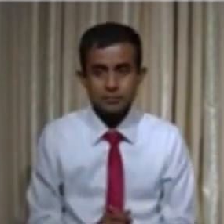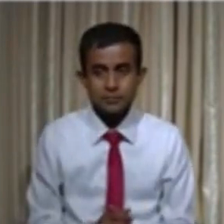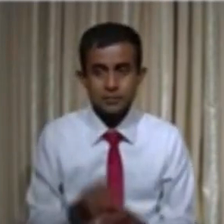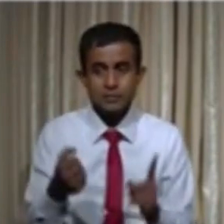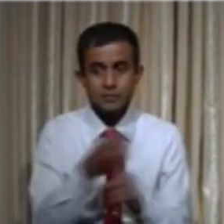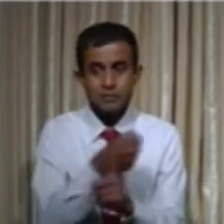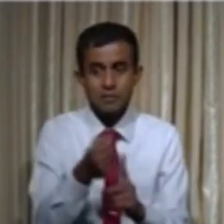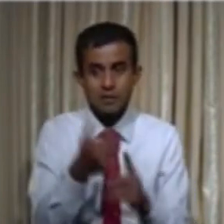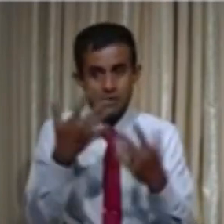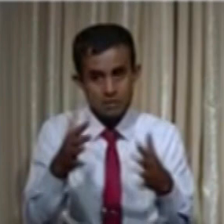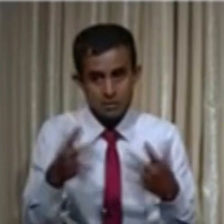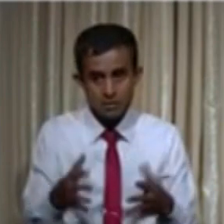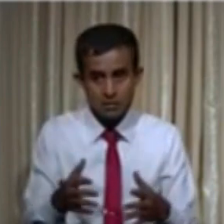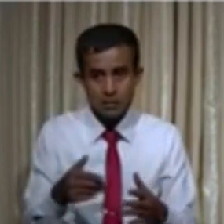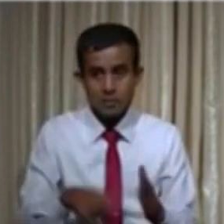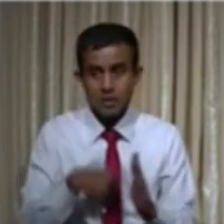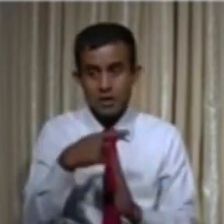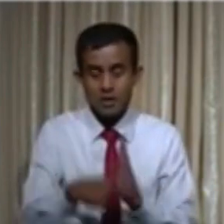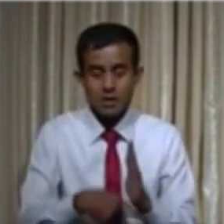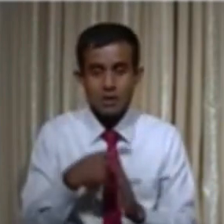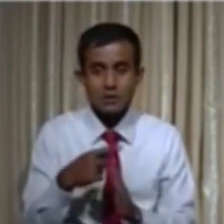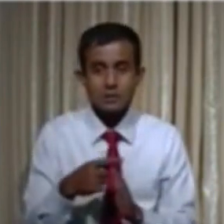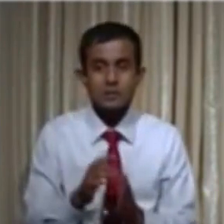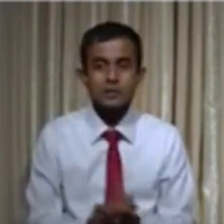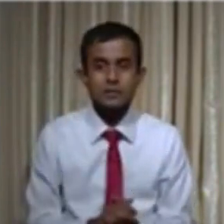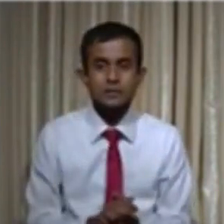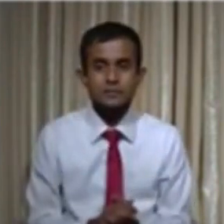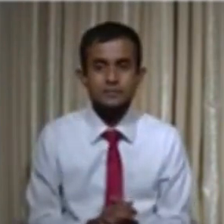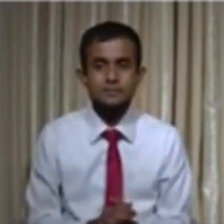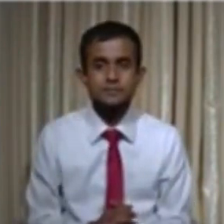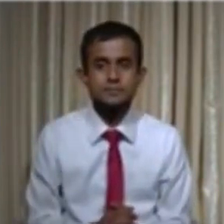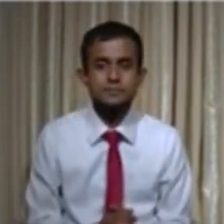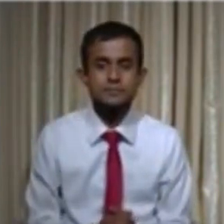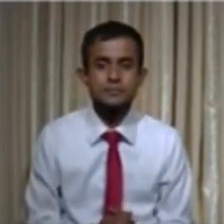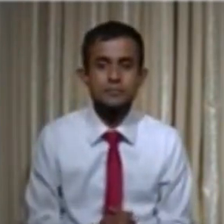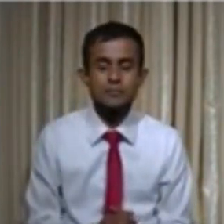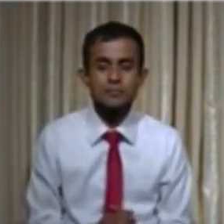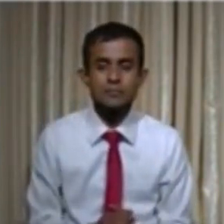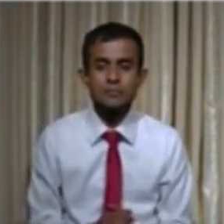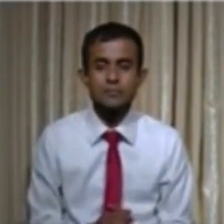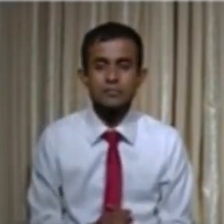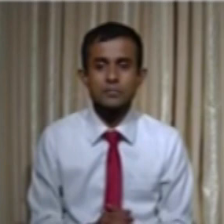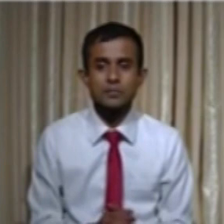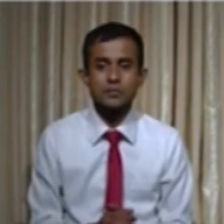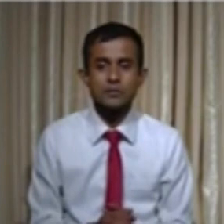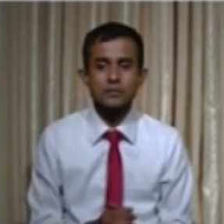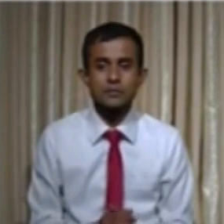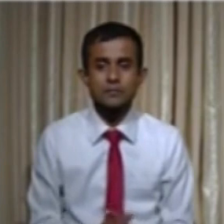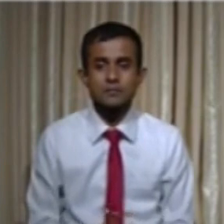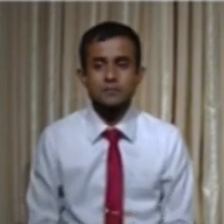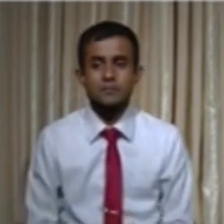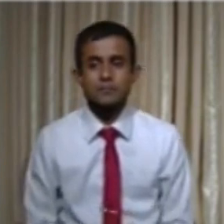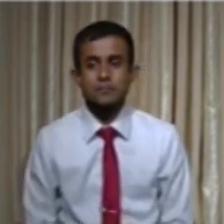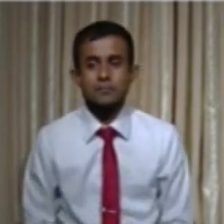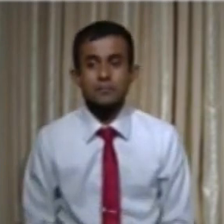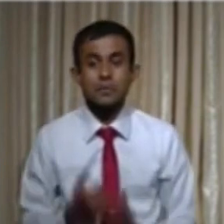it has been pursuing. On the contrary, you as an elder statesman and as a very, very respected figure